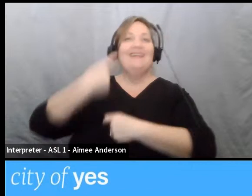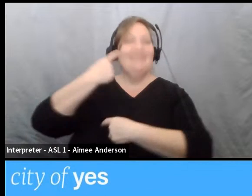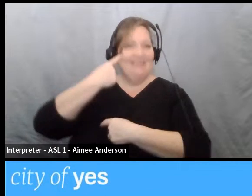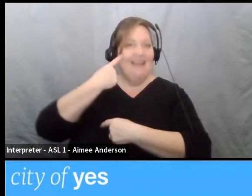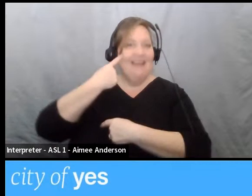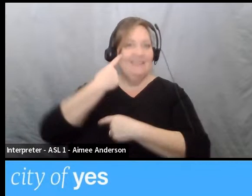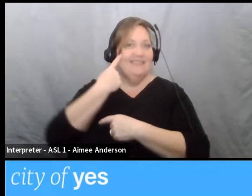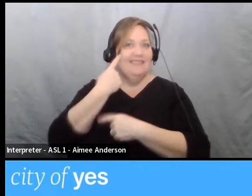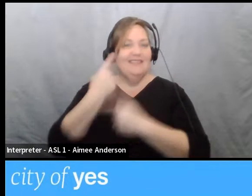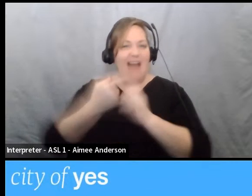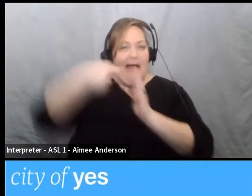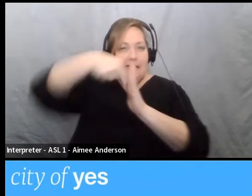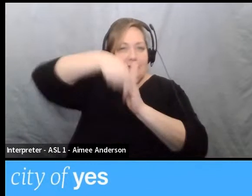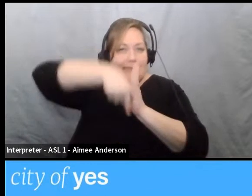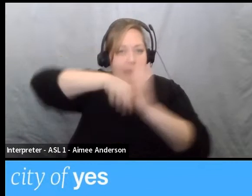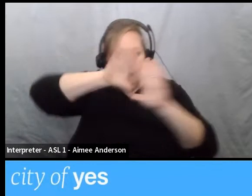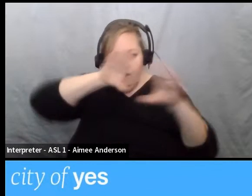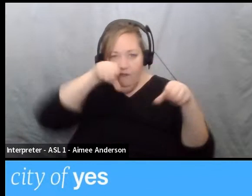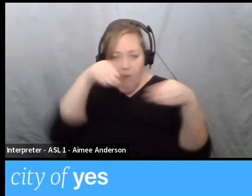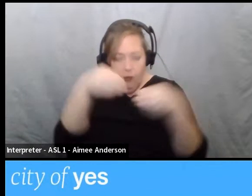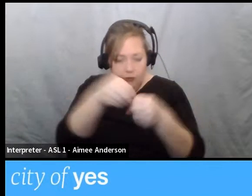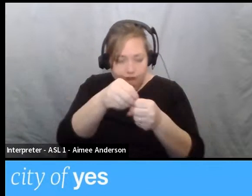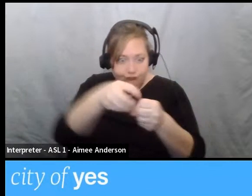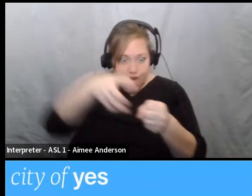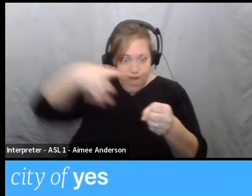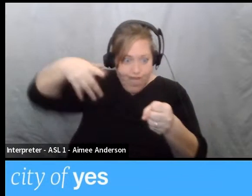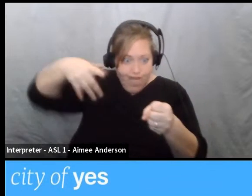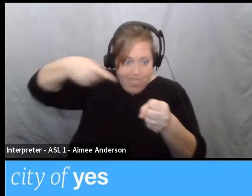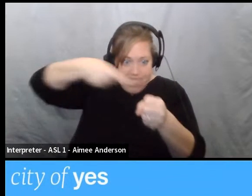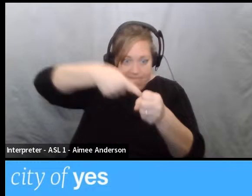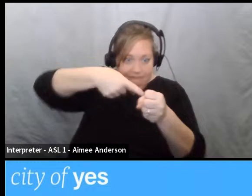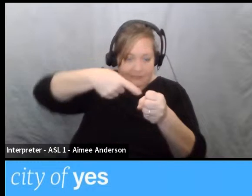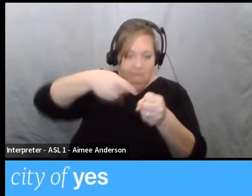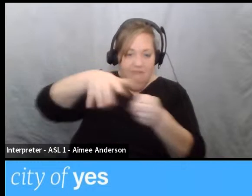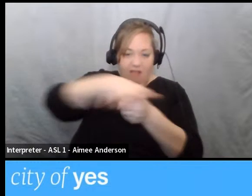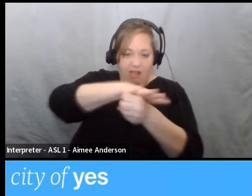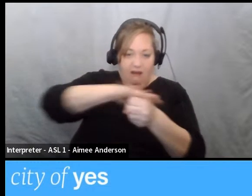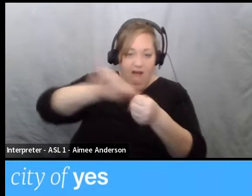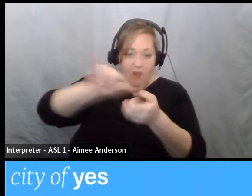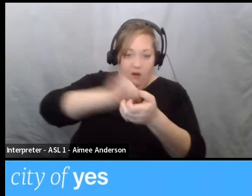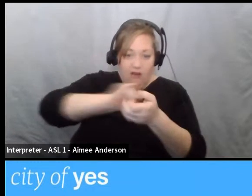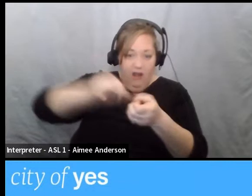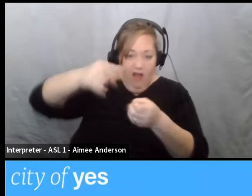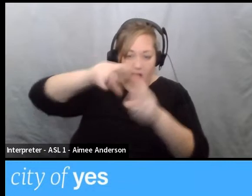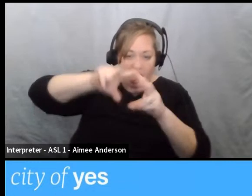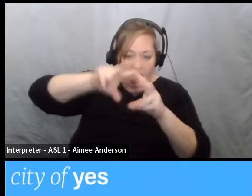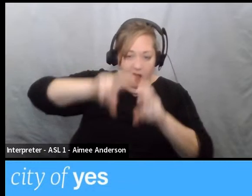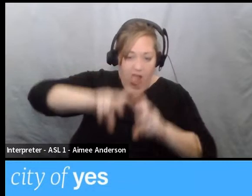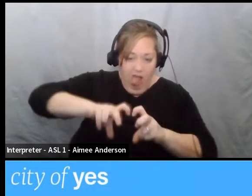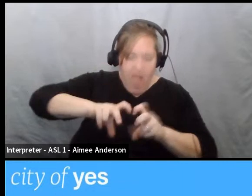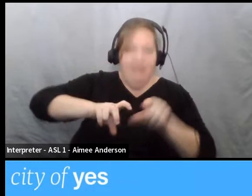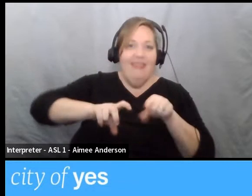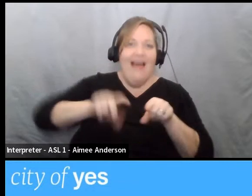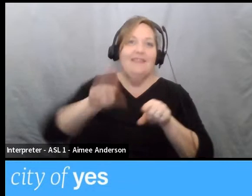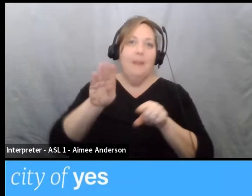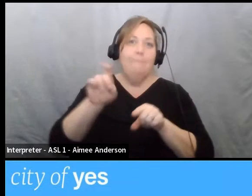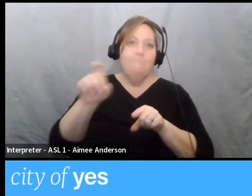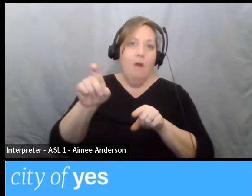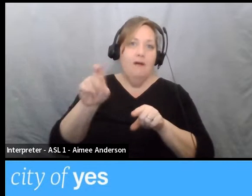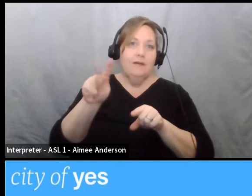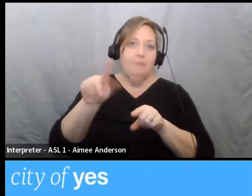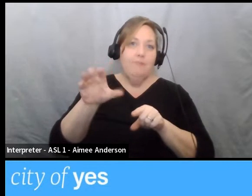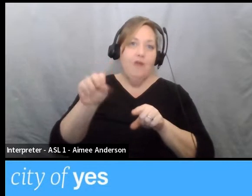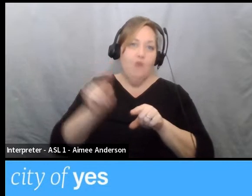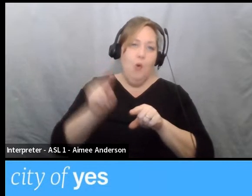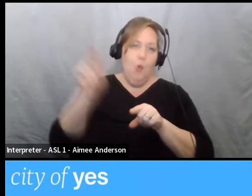type of deep, focused look at a particular part of New York City. And that's what Bronx Metro North is, in conjunction with this